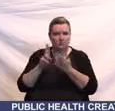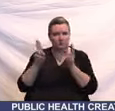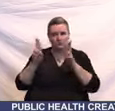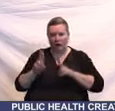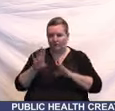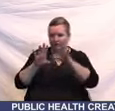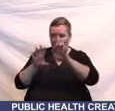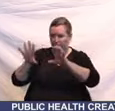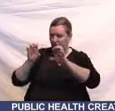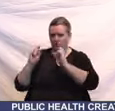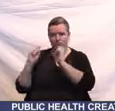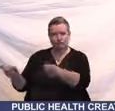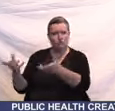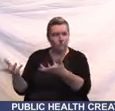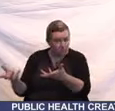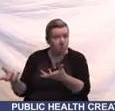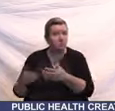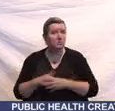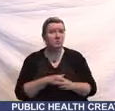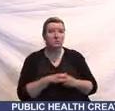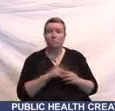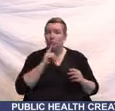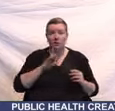with Alexandra last week. Check them out,